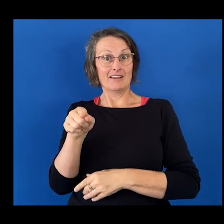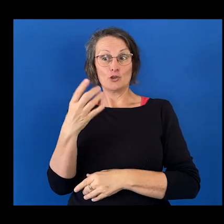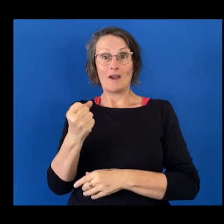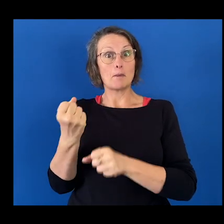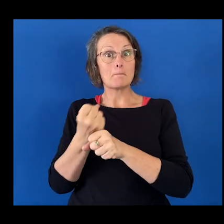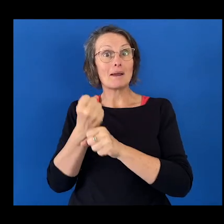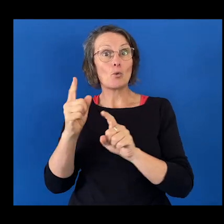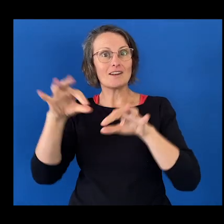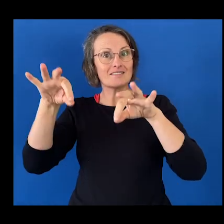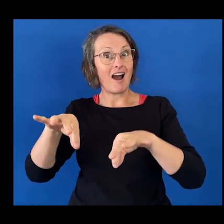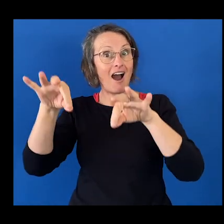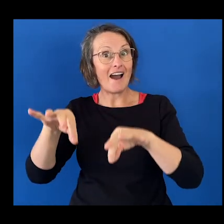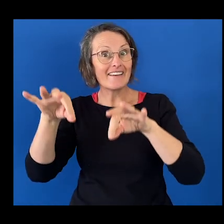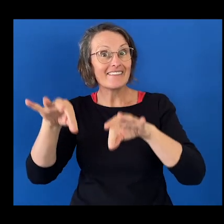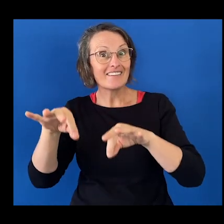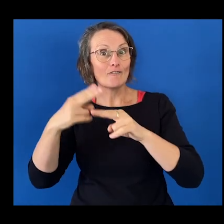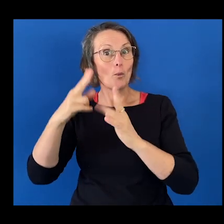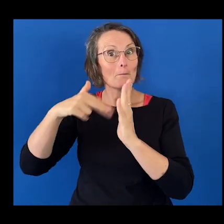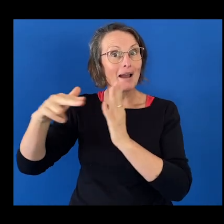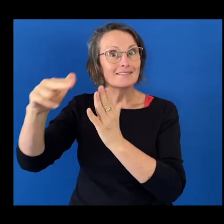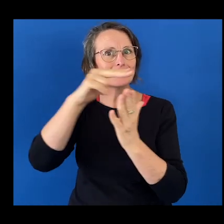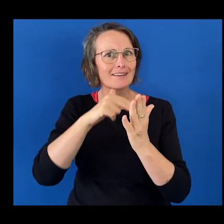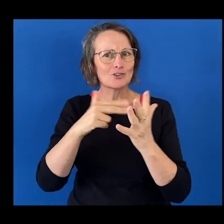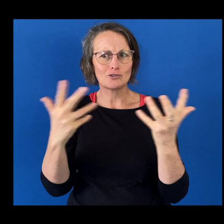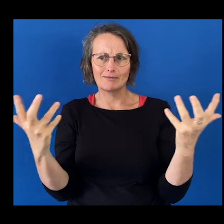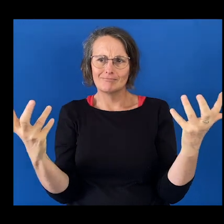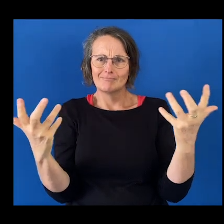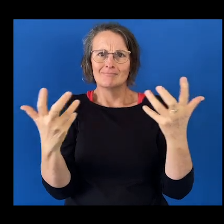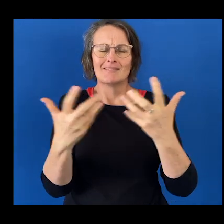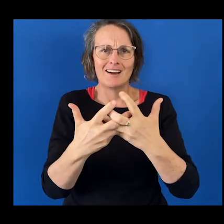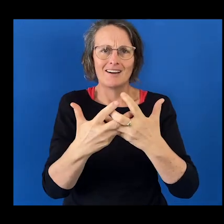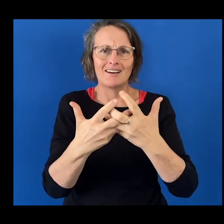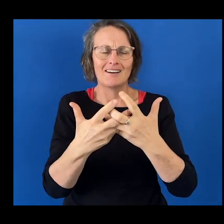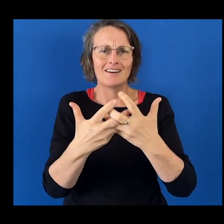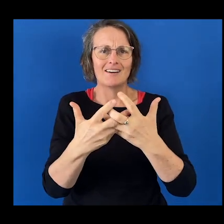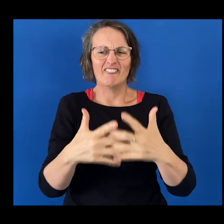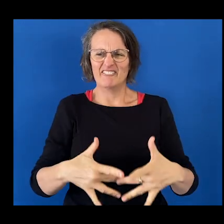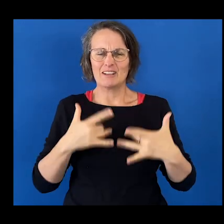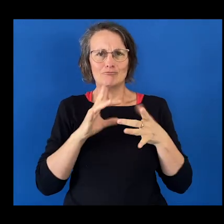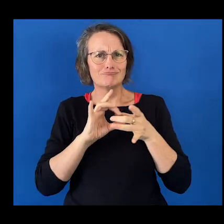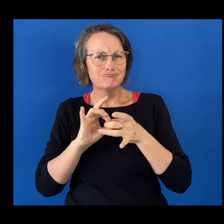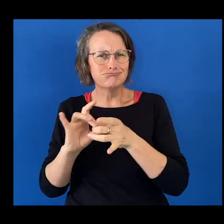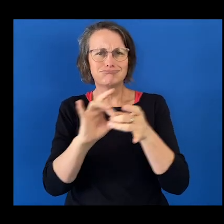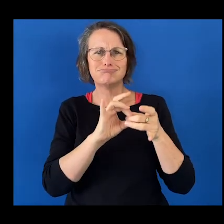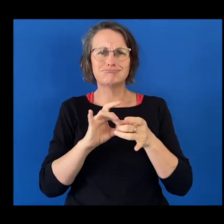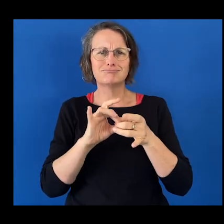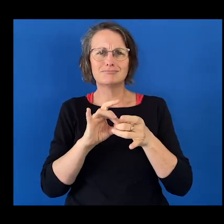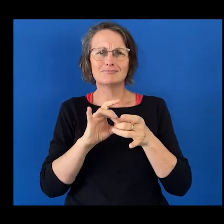that bind the pigment. There's a fantastic sense of connection